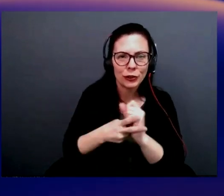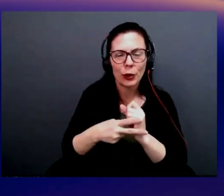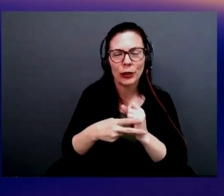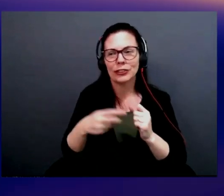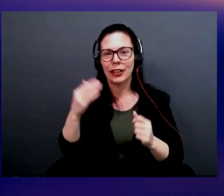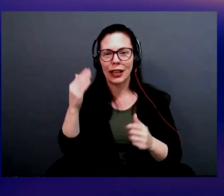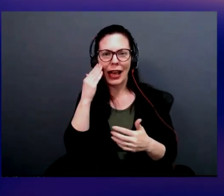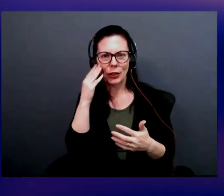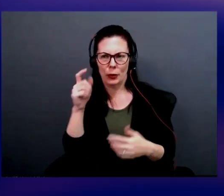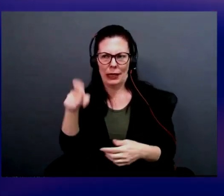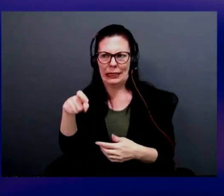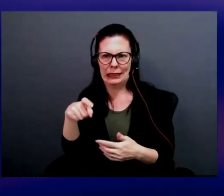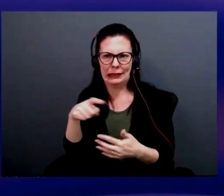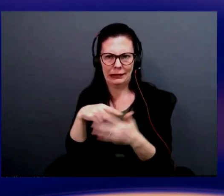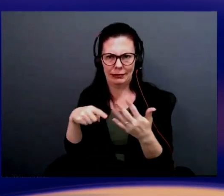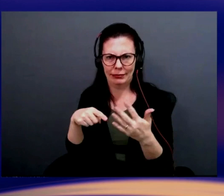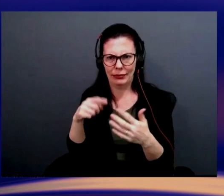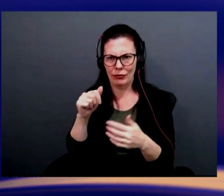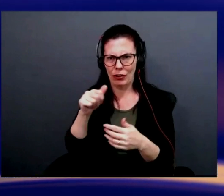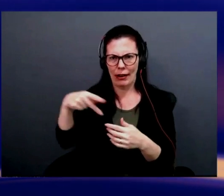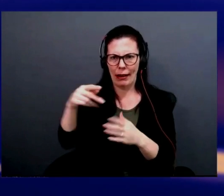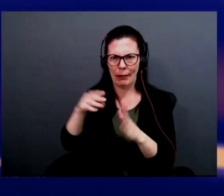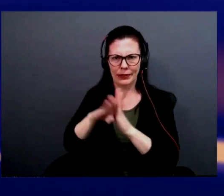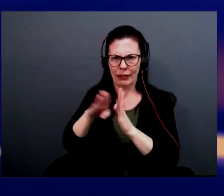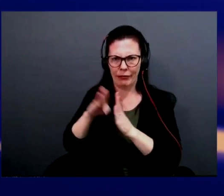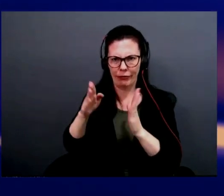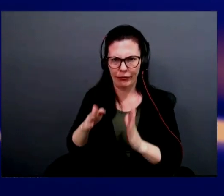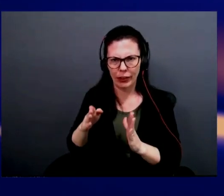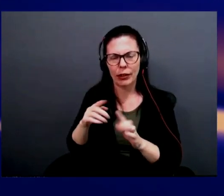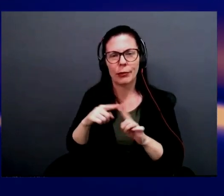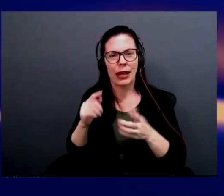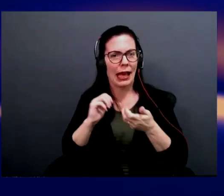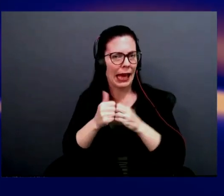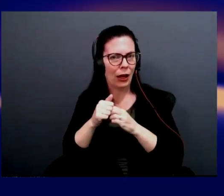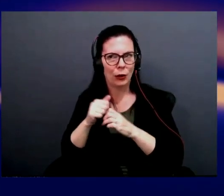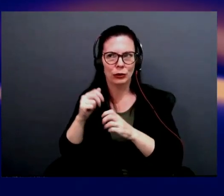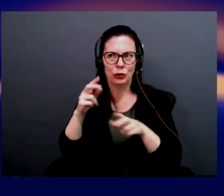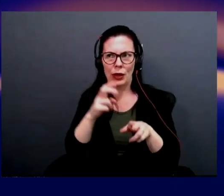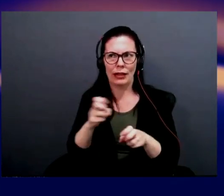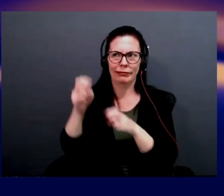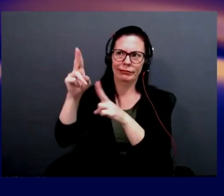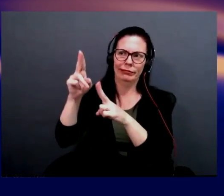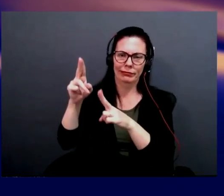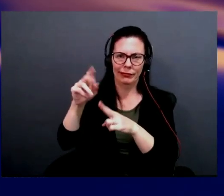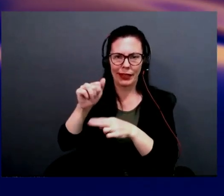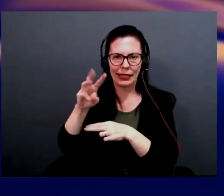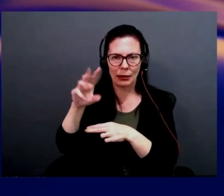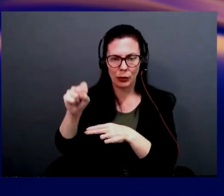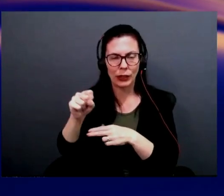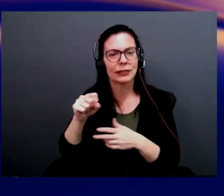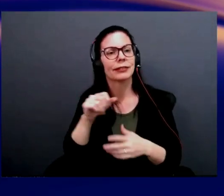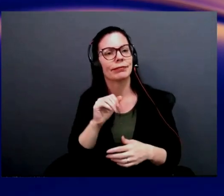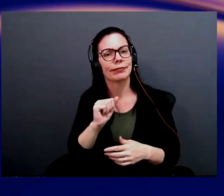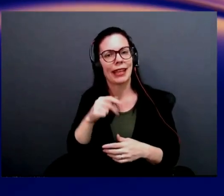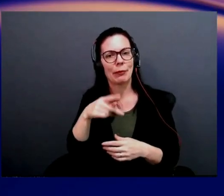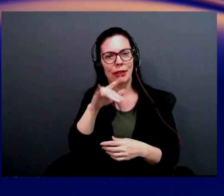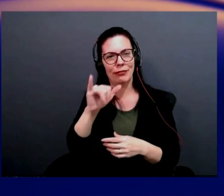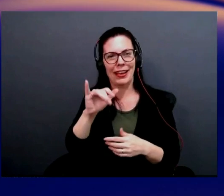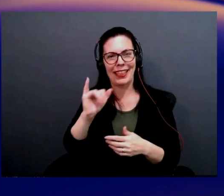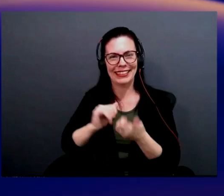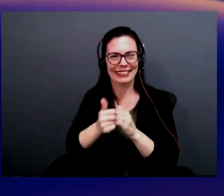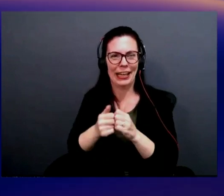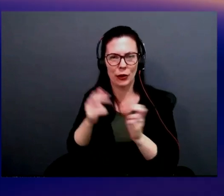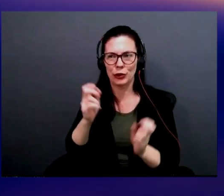things as an app dev. How do I get them on AWS? And Amplify is how. Yep, exactly.